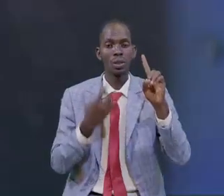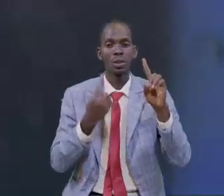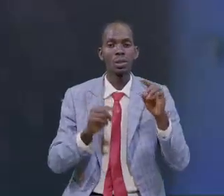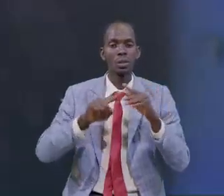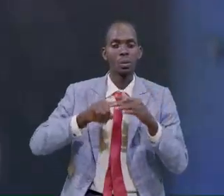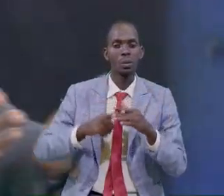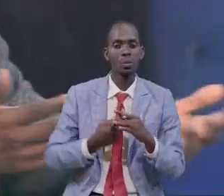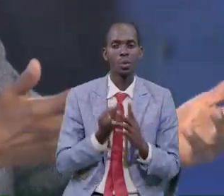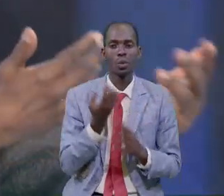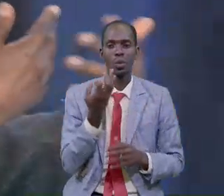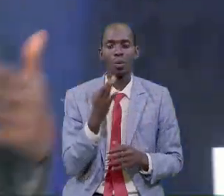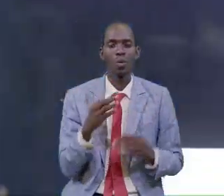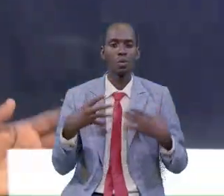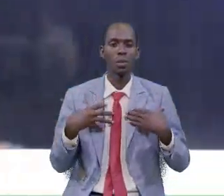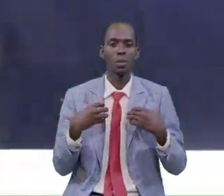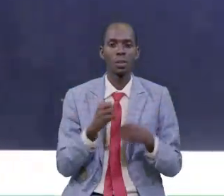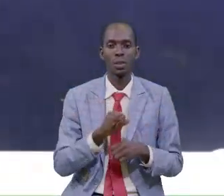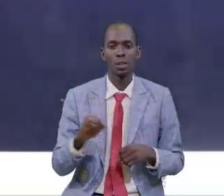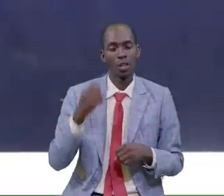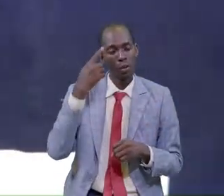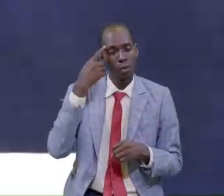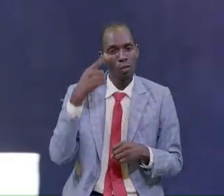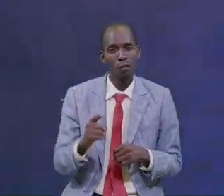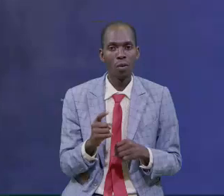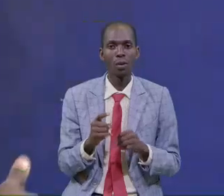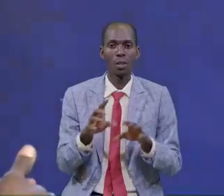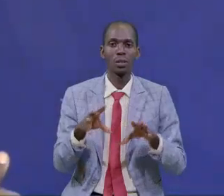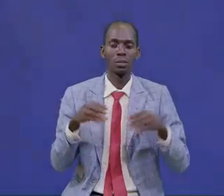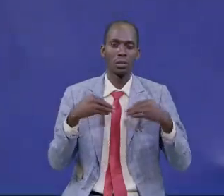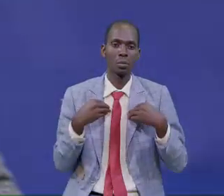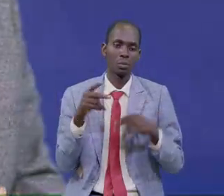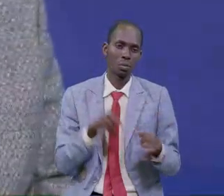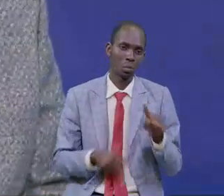healing for received people.